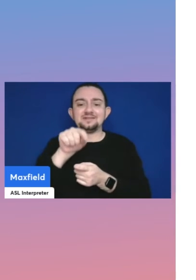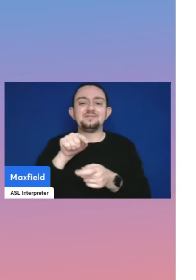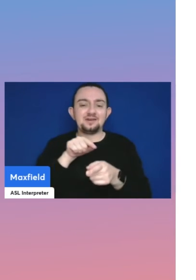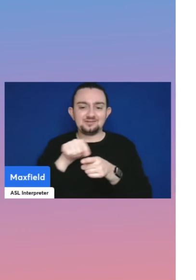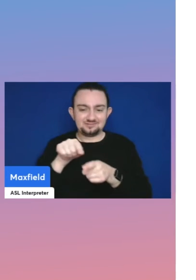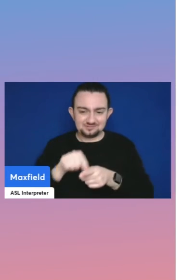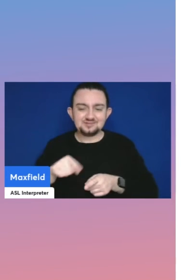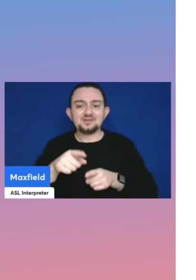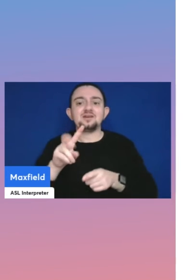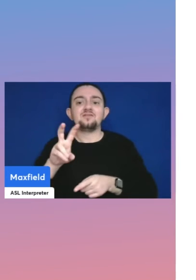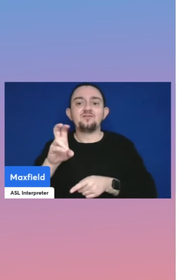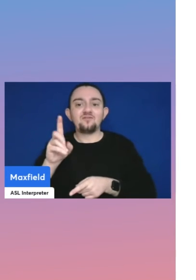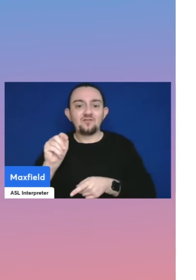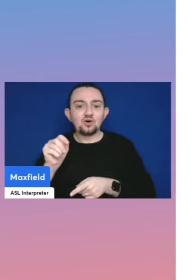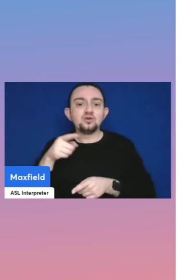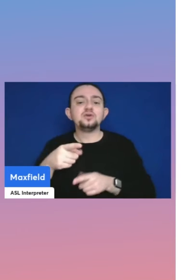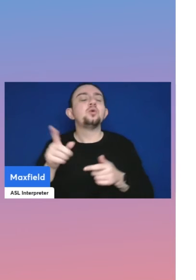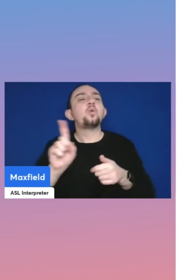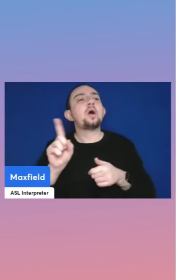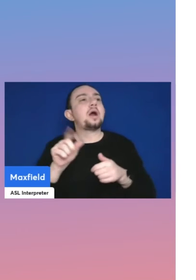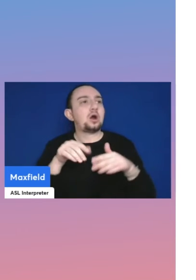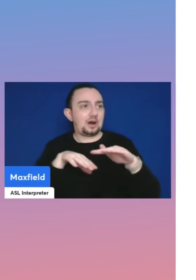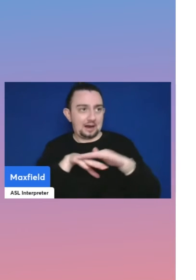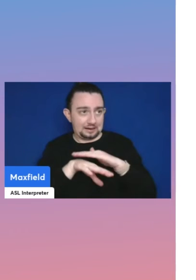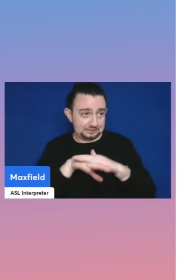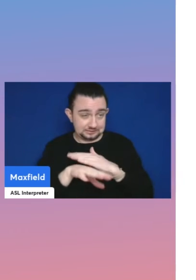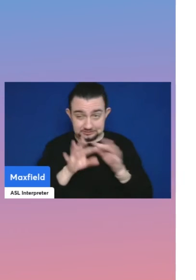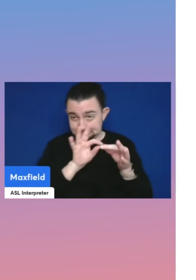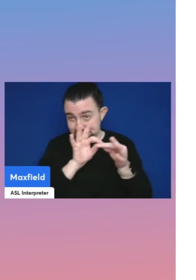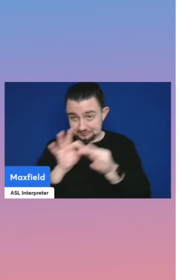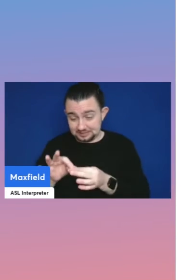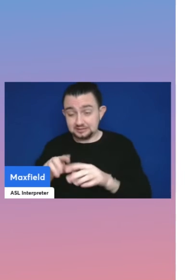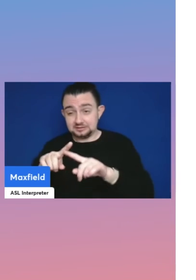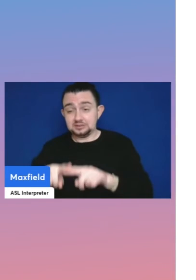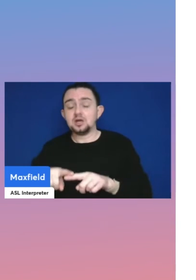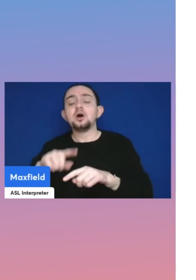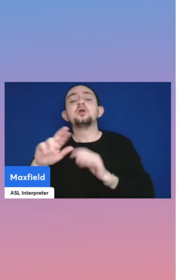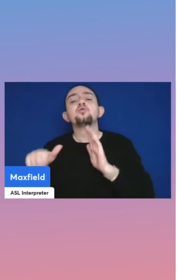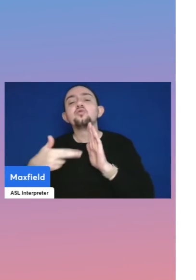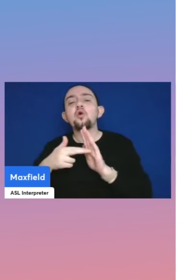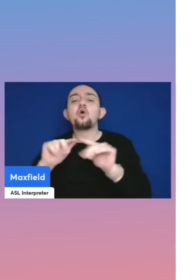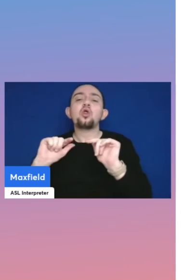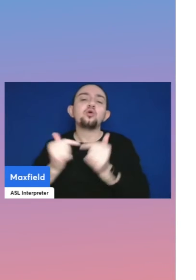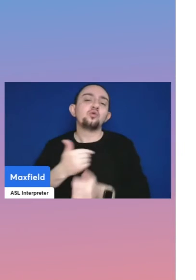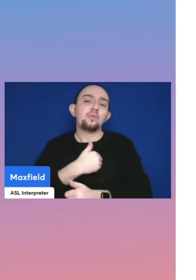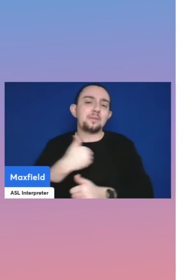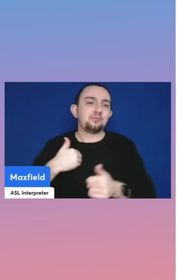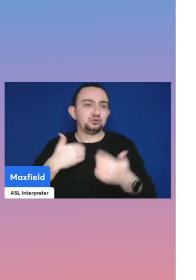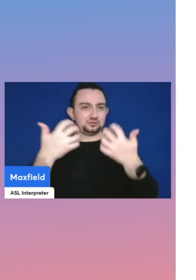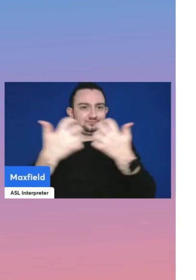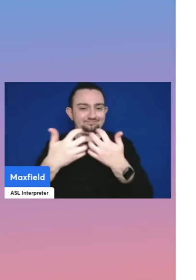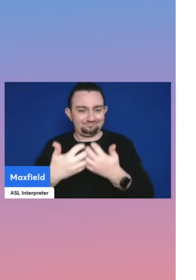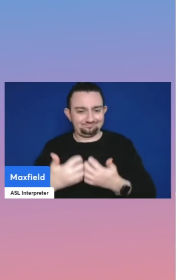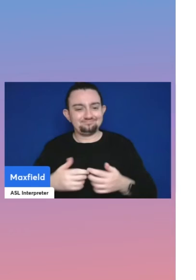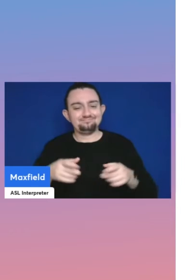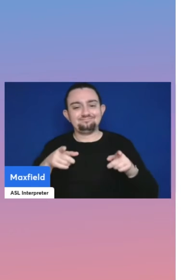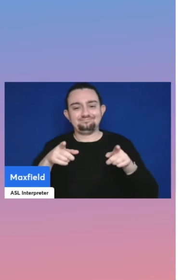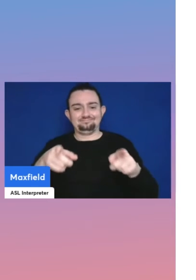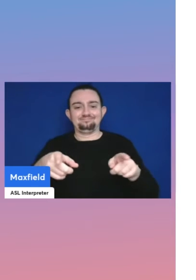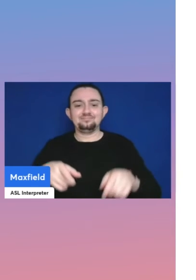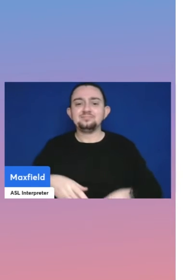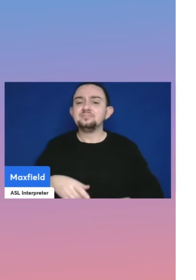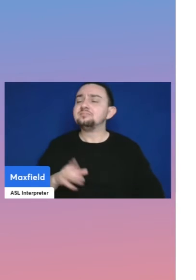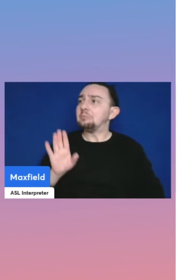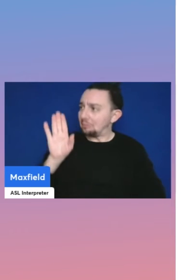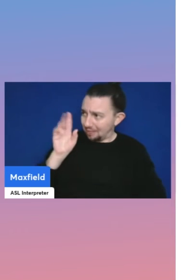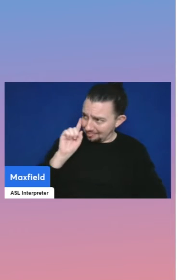to access within Vault based on their Azure AD role or group membership. I think we'll be able to see this